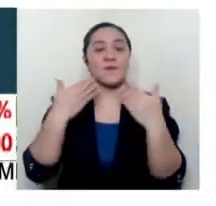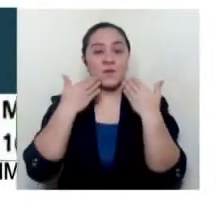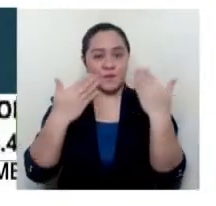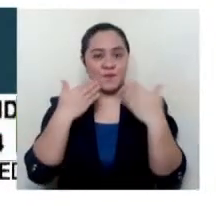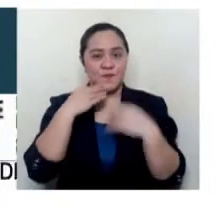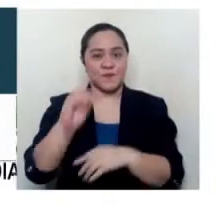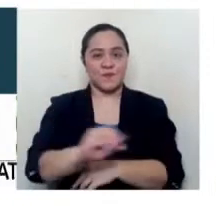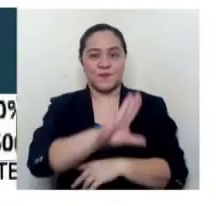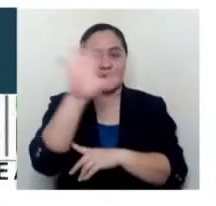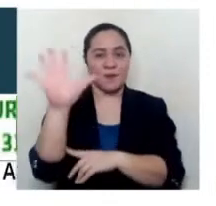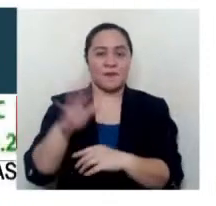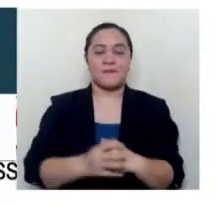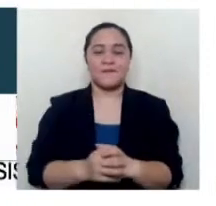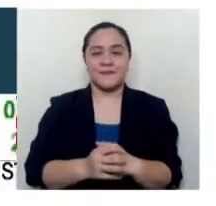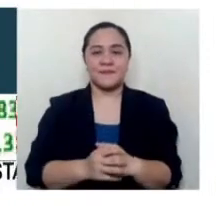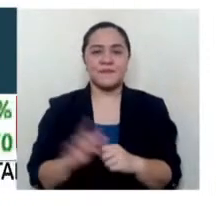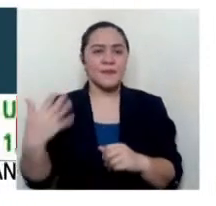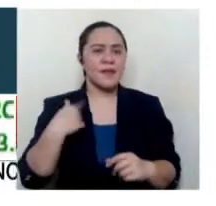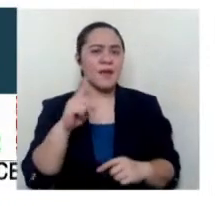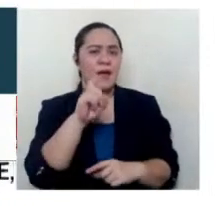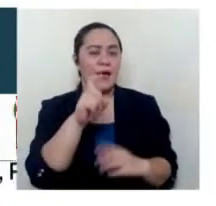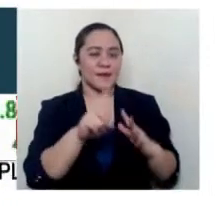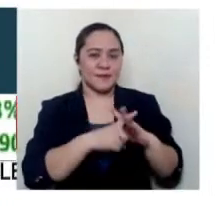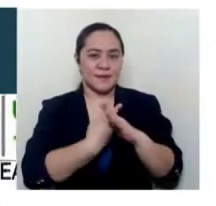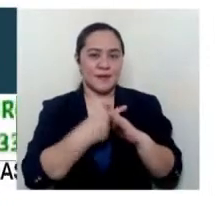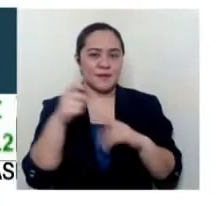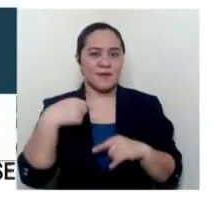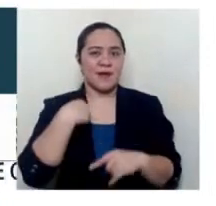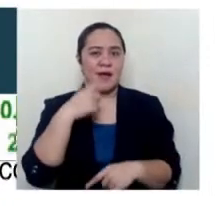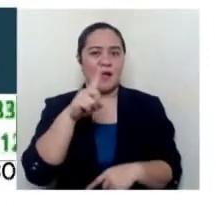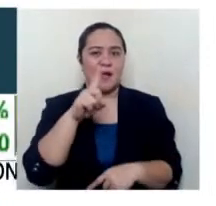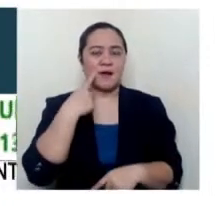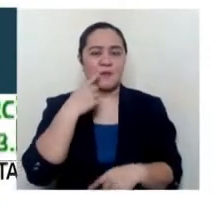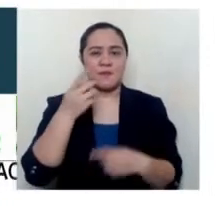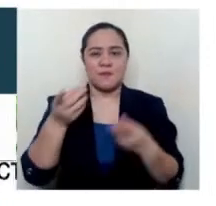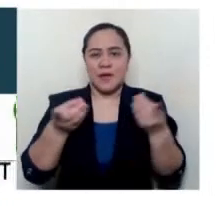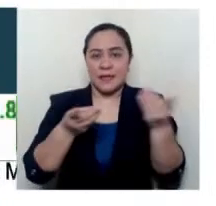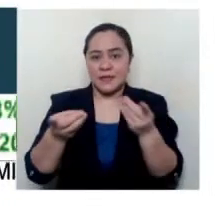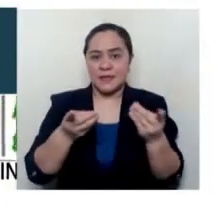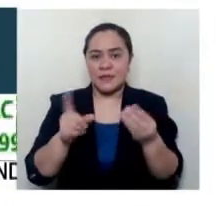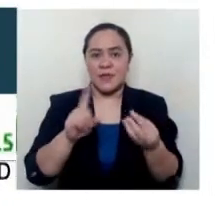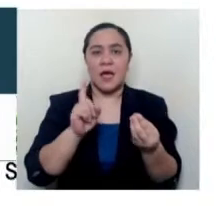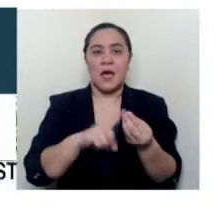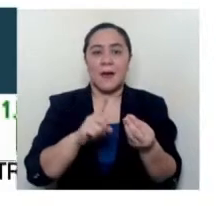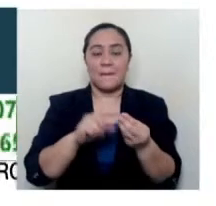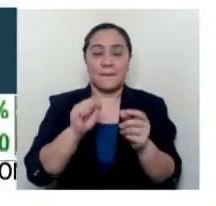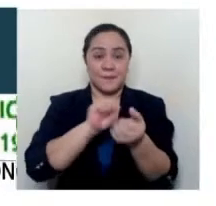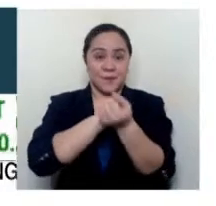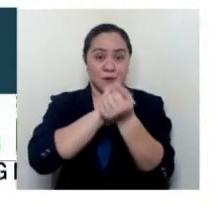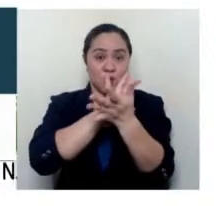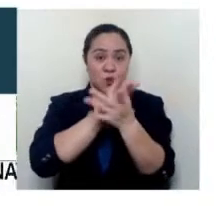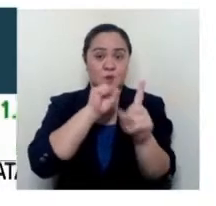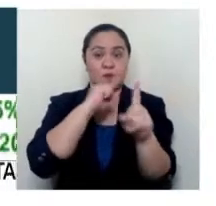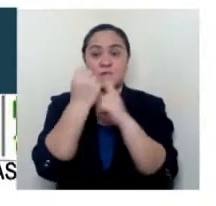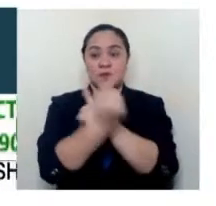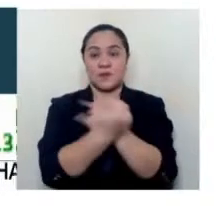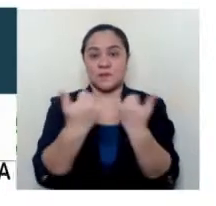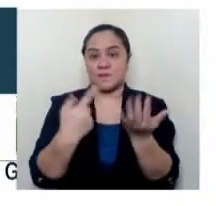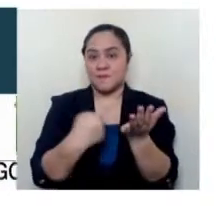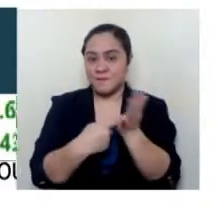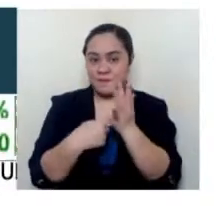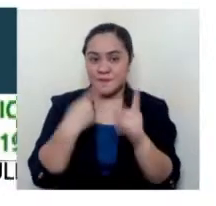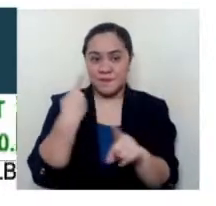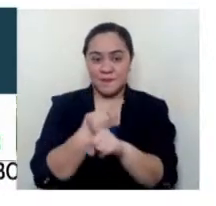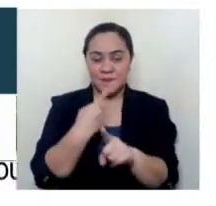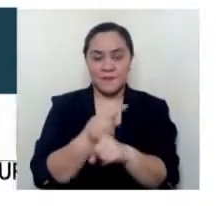All right. So I just want to start off with your assessment, your description of the current COVID situation in the country as we speak.